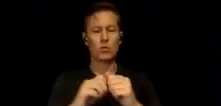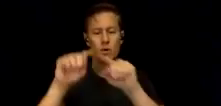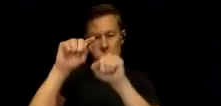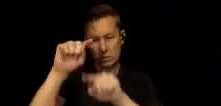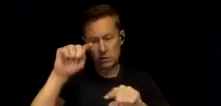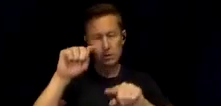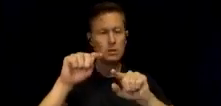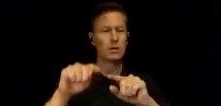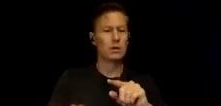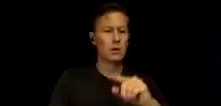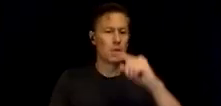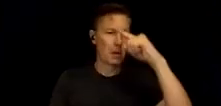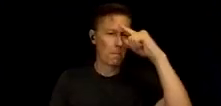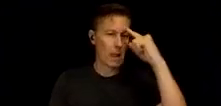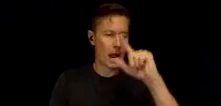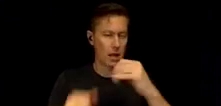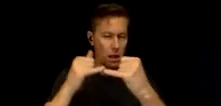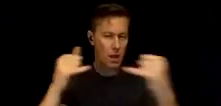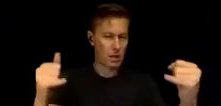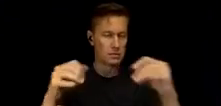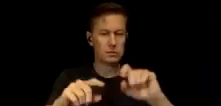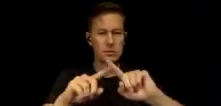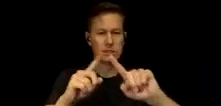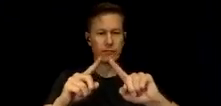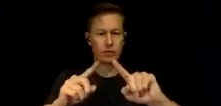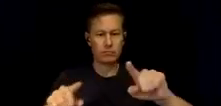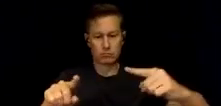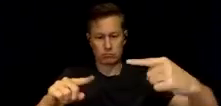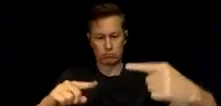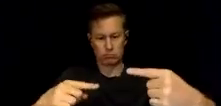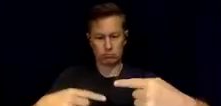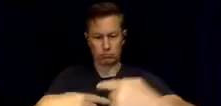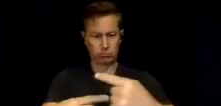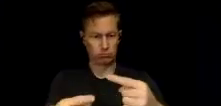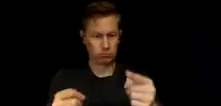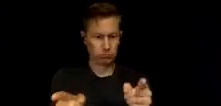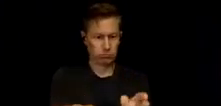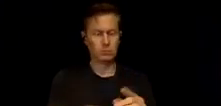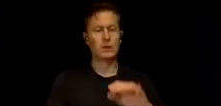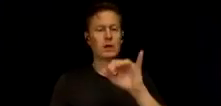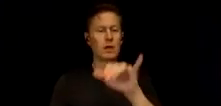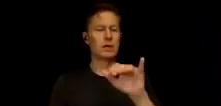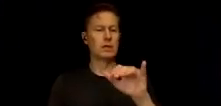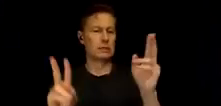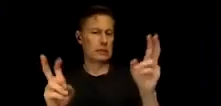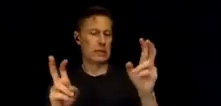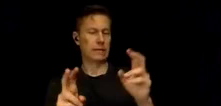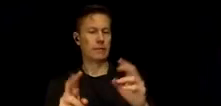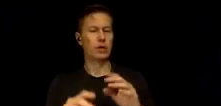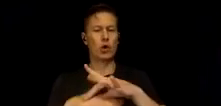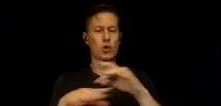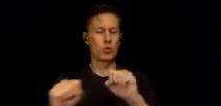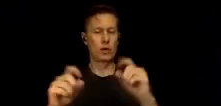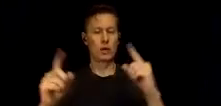black lines, different orientations and different slip directions. So this theme of earthquake complexity that